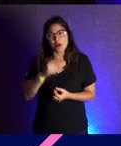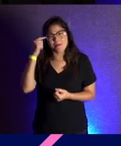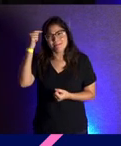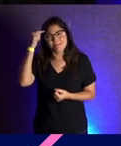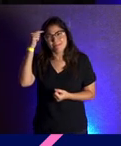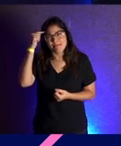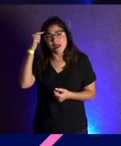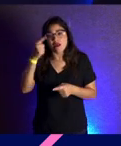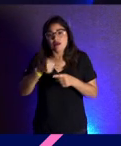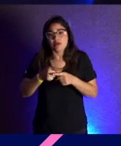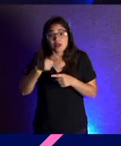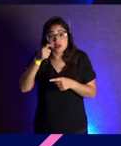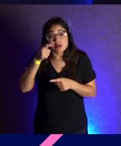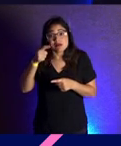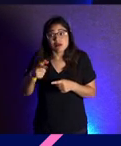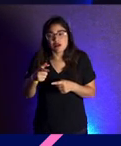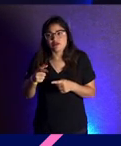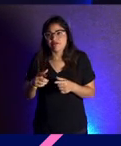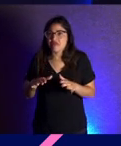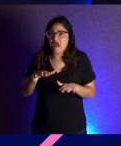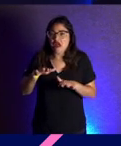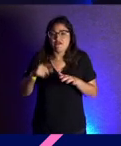ideas.